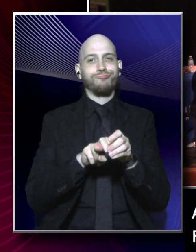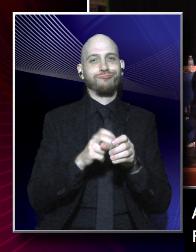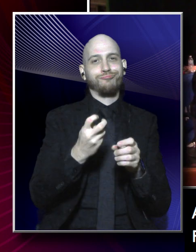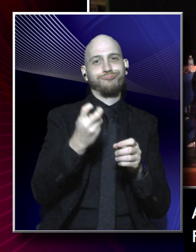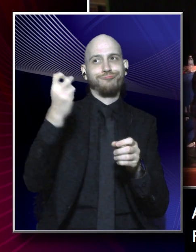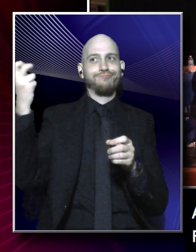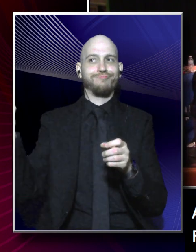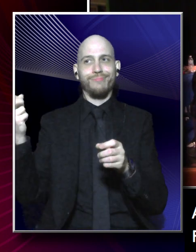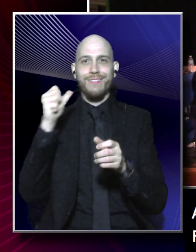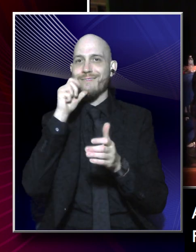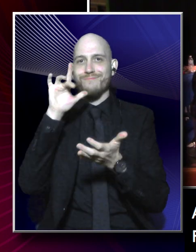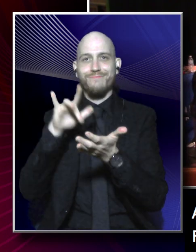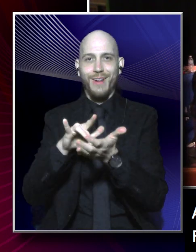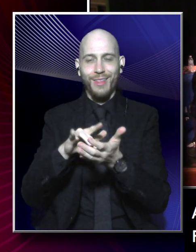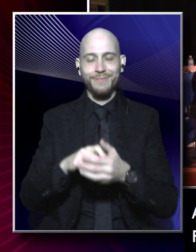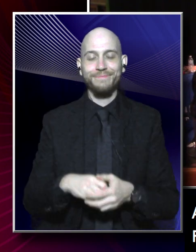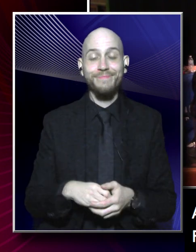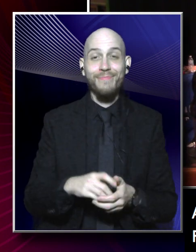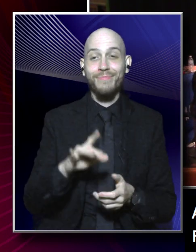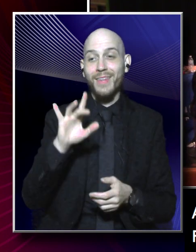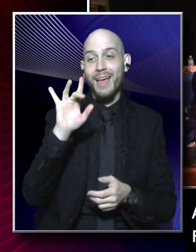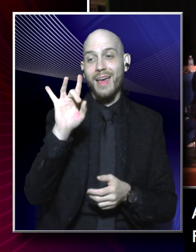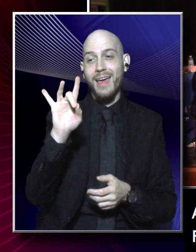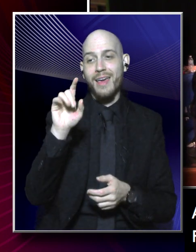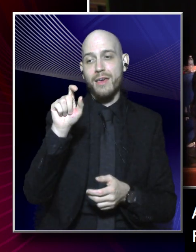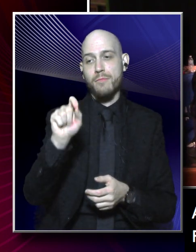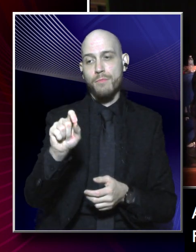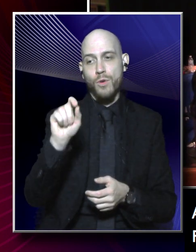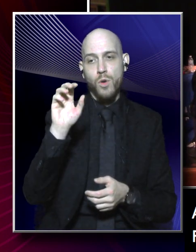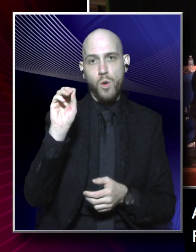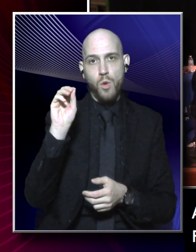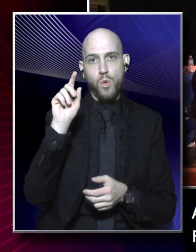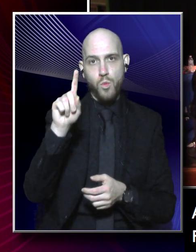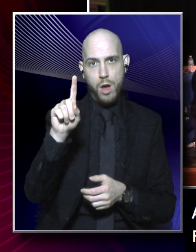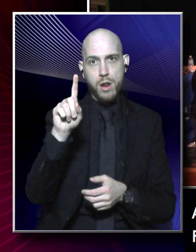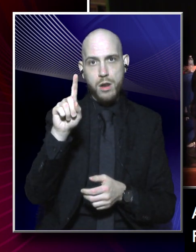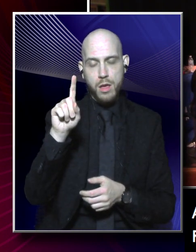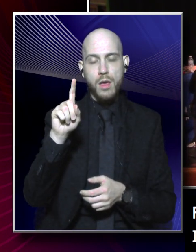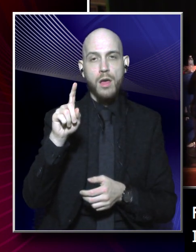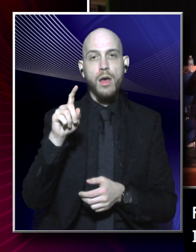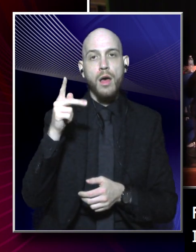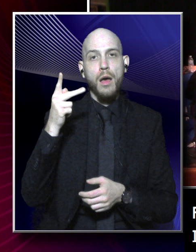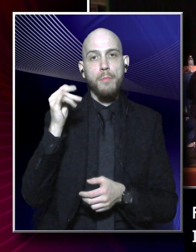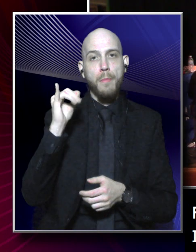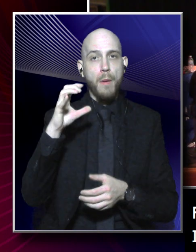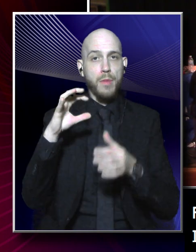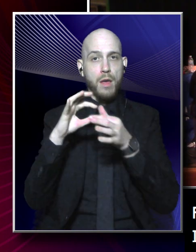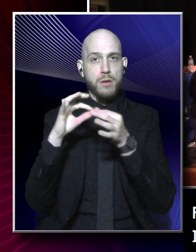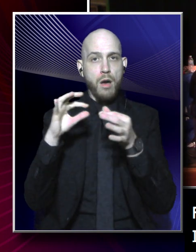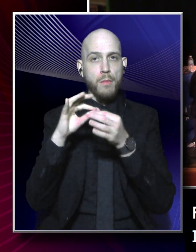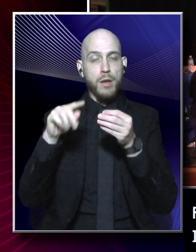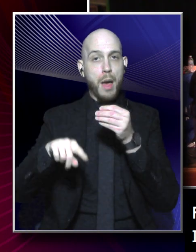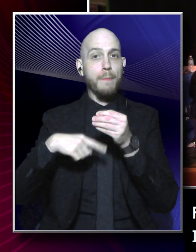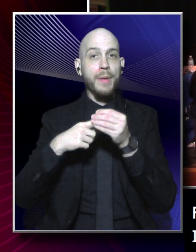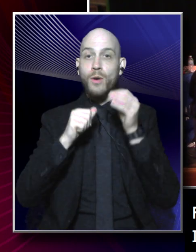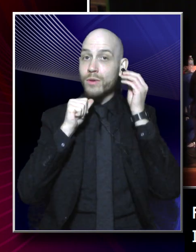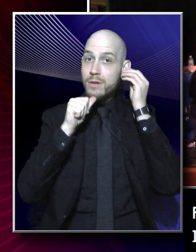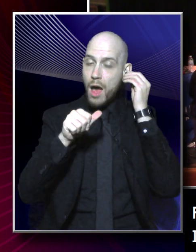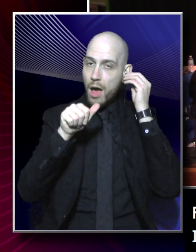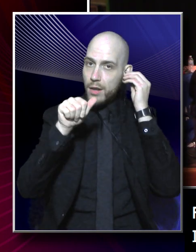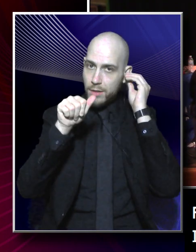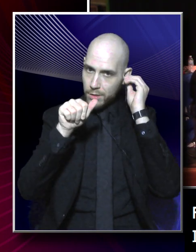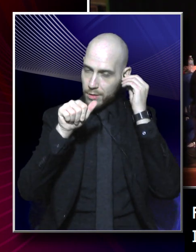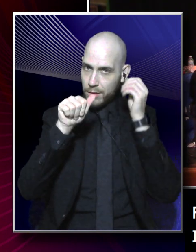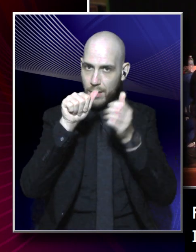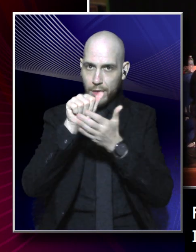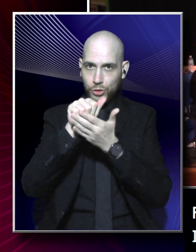8.01. Call to the public for non-agendized items. We have two. First up is